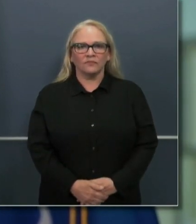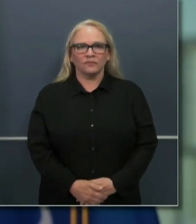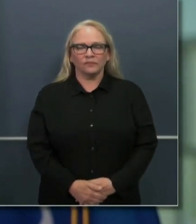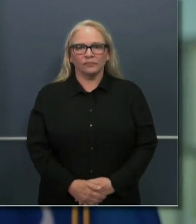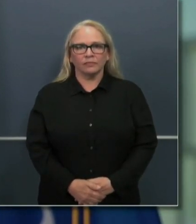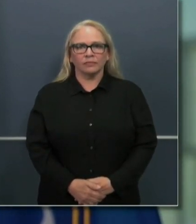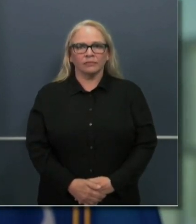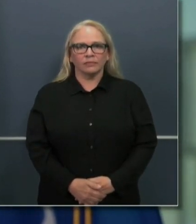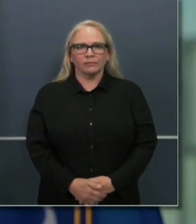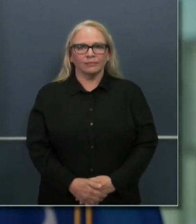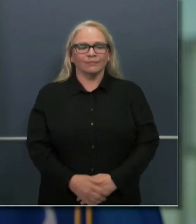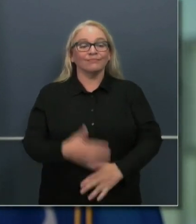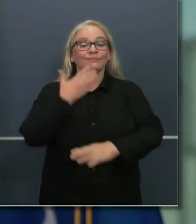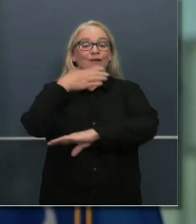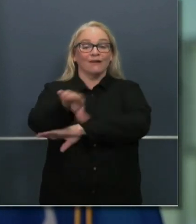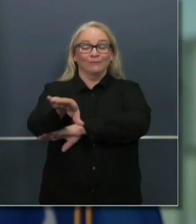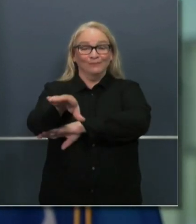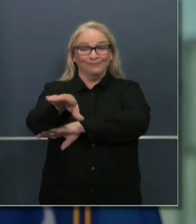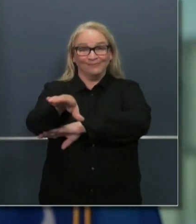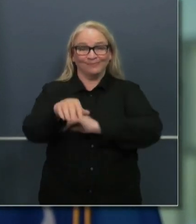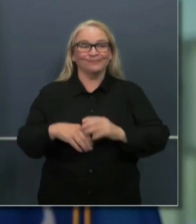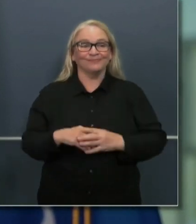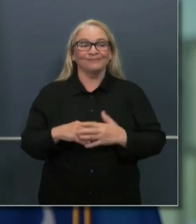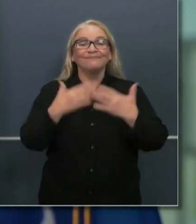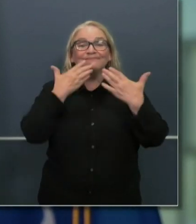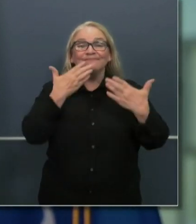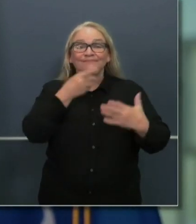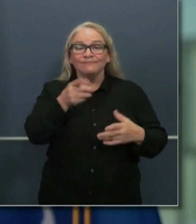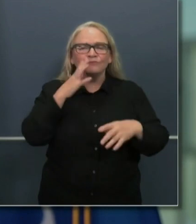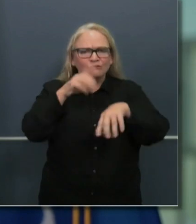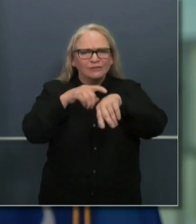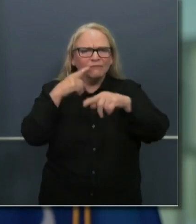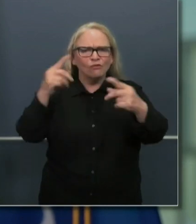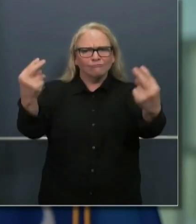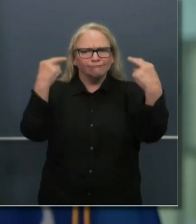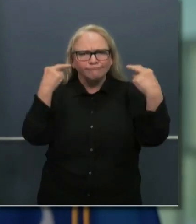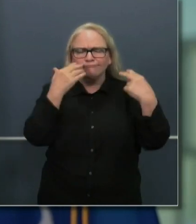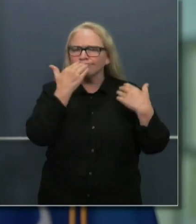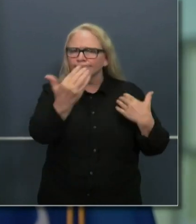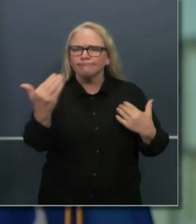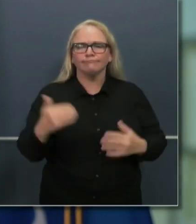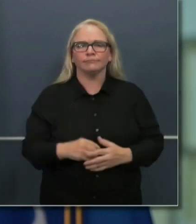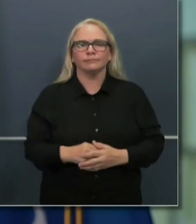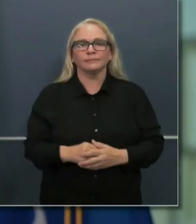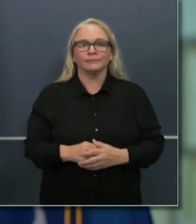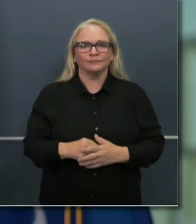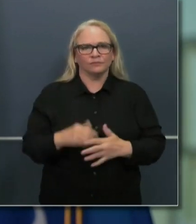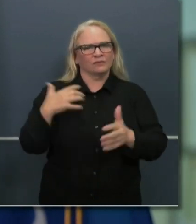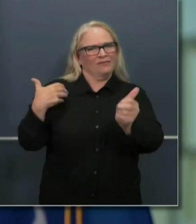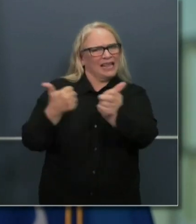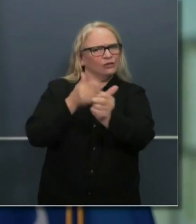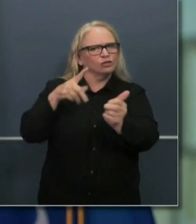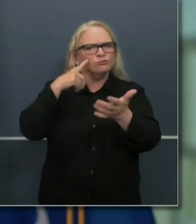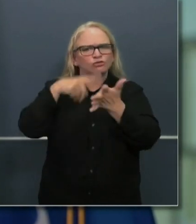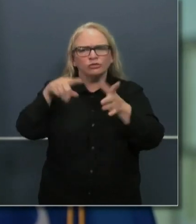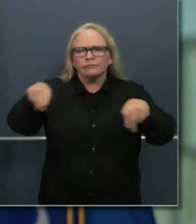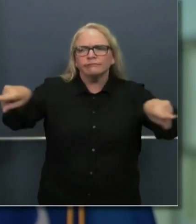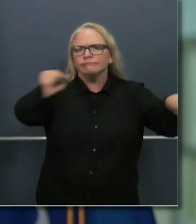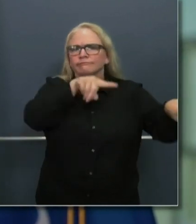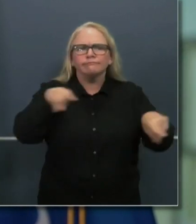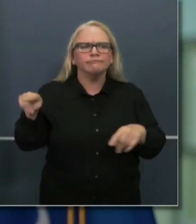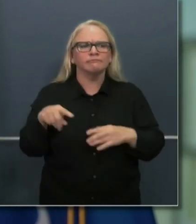Good afternoon, everybody, and thank you again for the privilege of your time, the opportunity to catch up, and check in, and